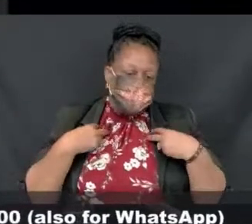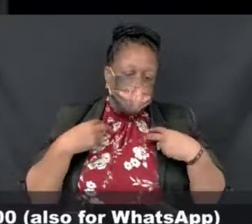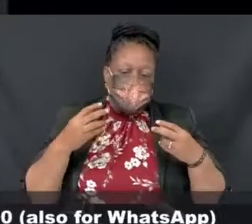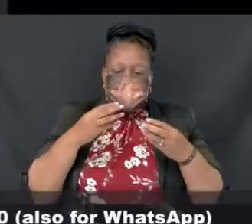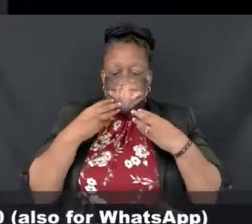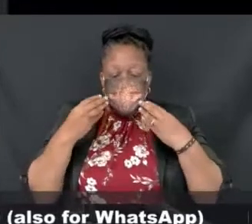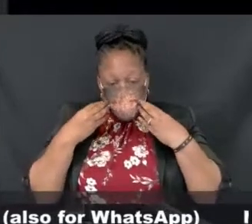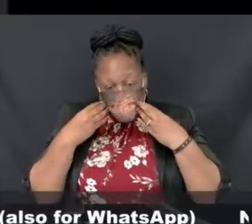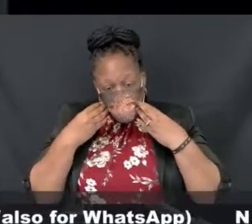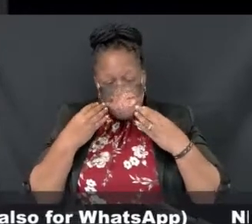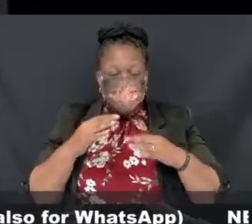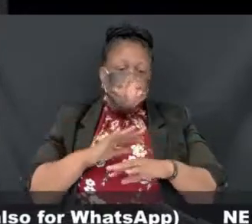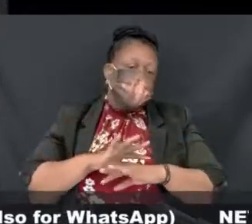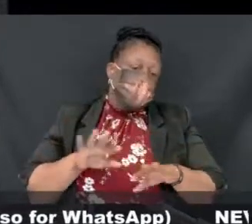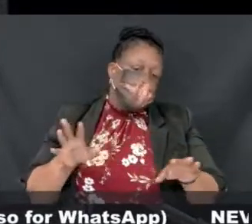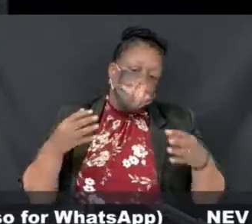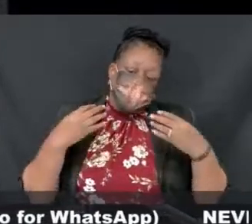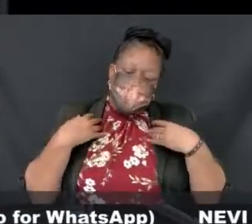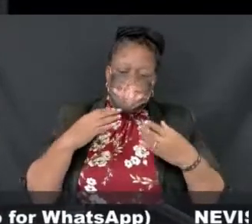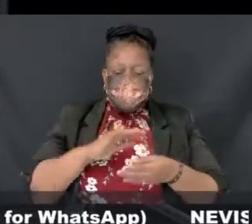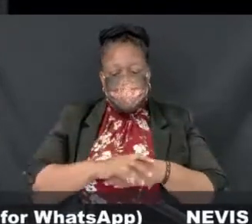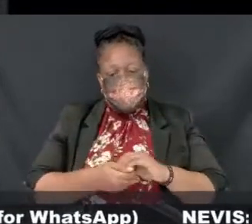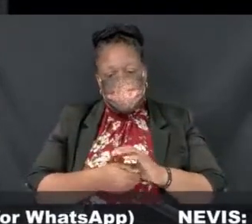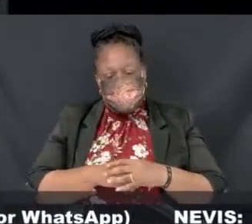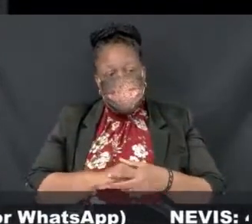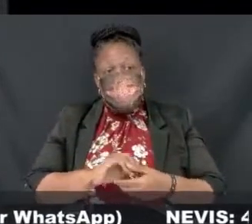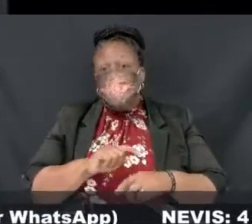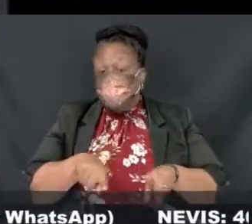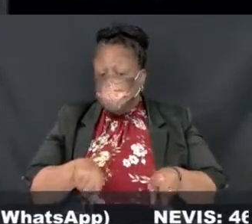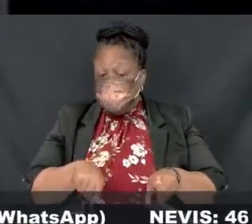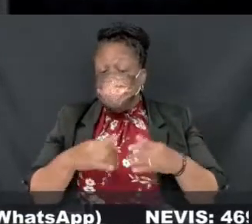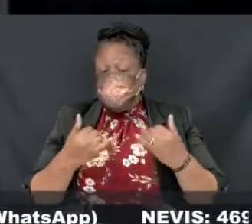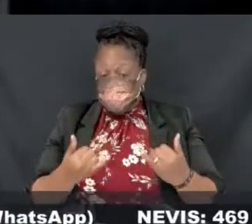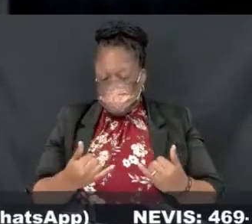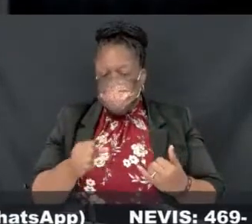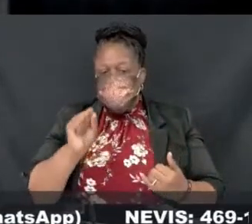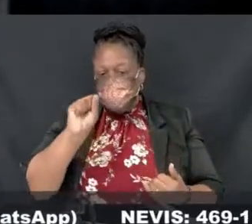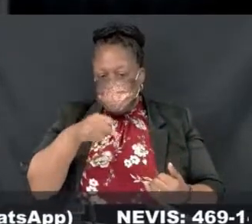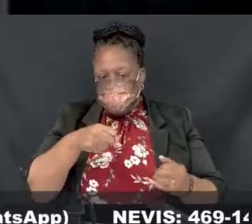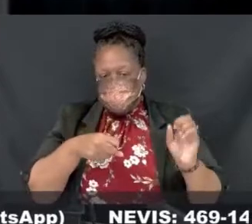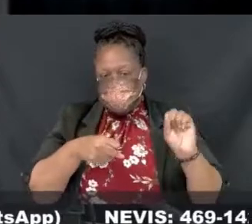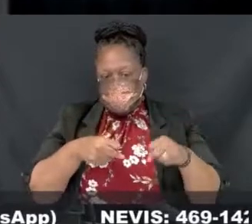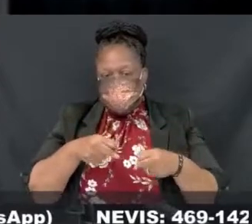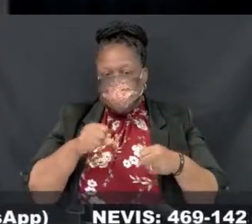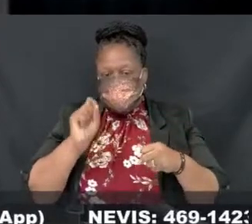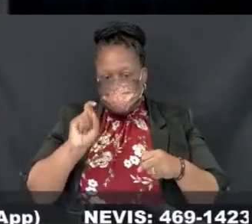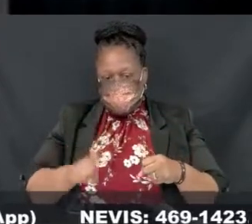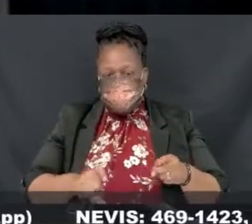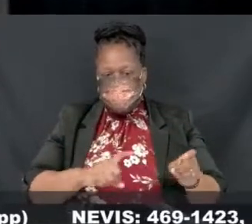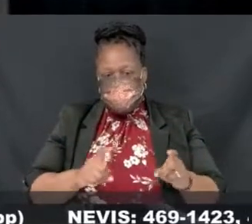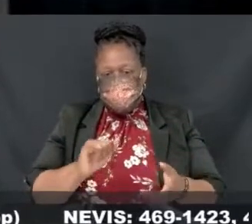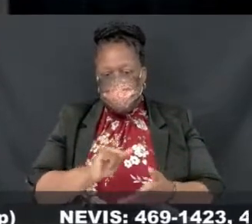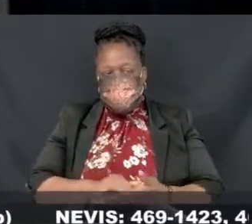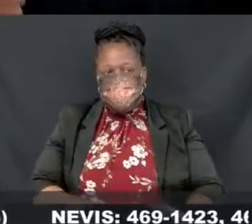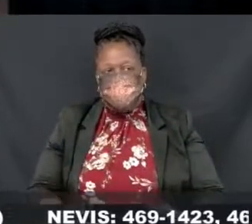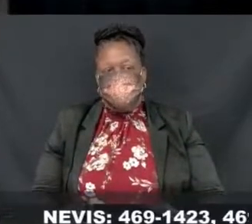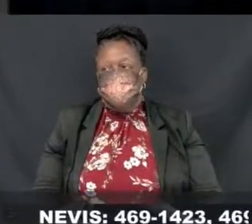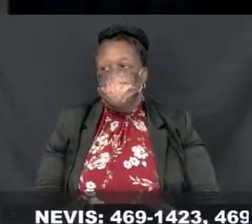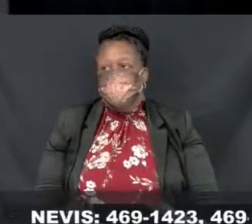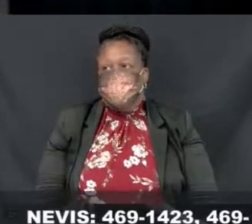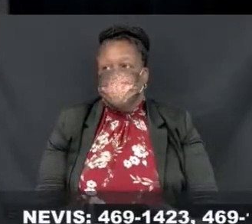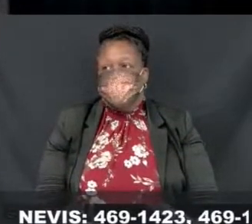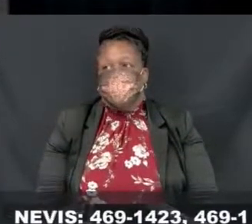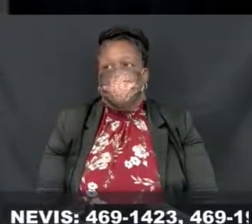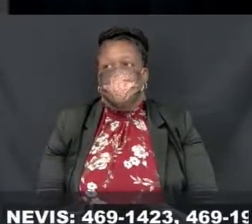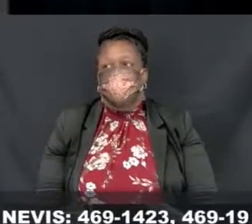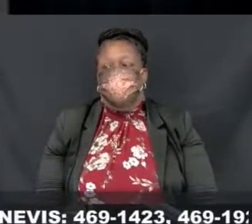have to have these protocols. Now, what are we going to do about the traveling, the travel farm? Some of you are saying, oh, when are we going